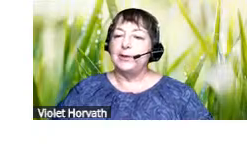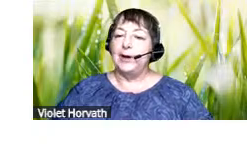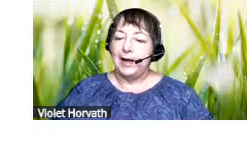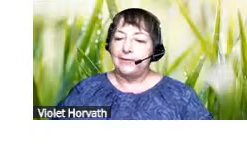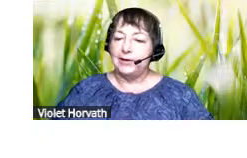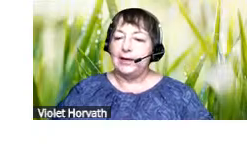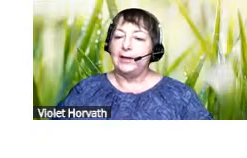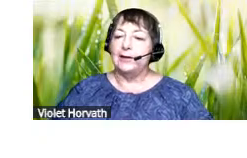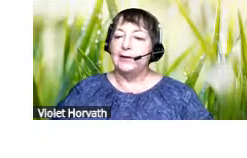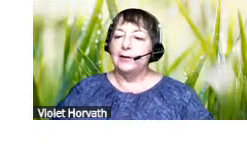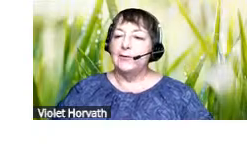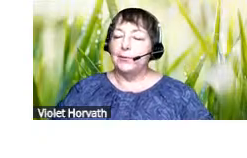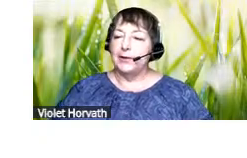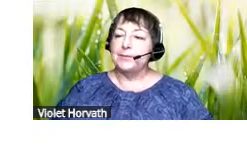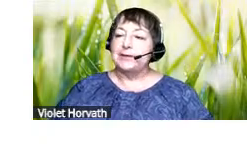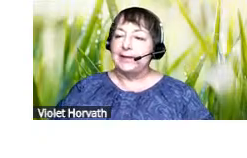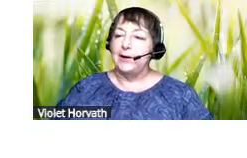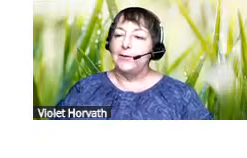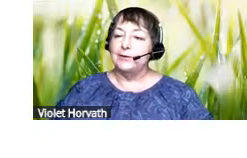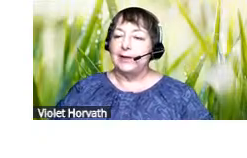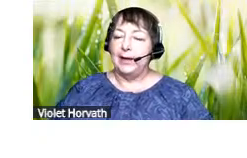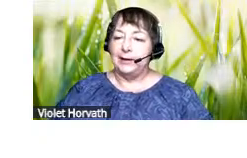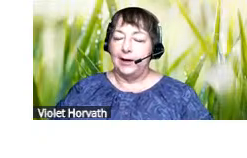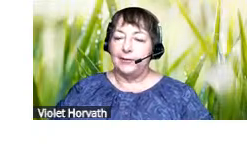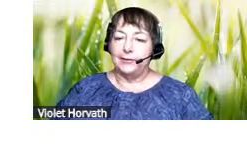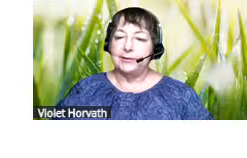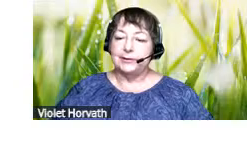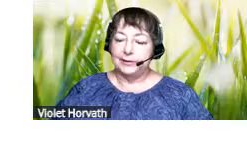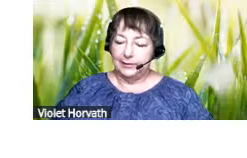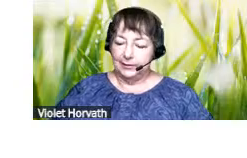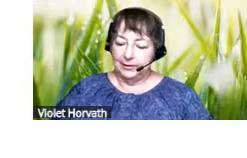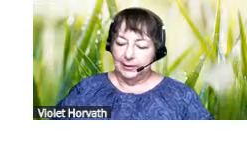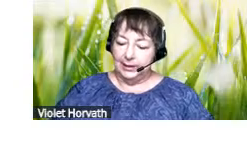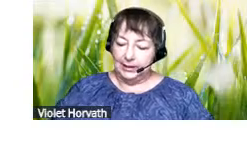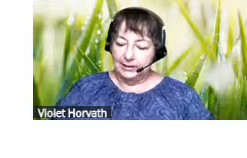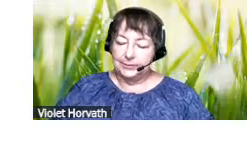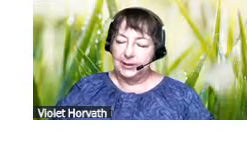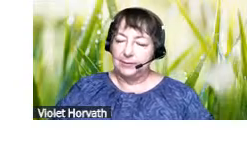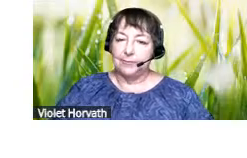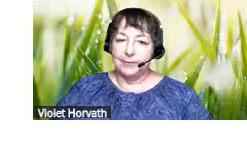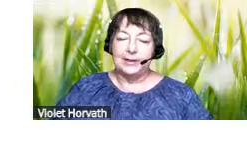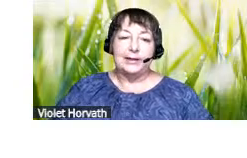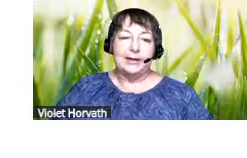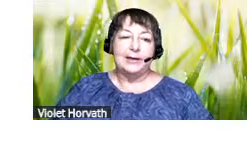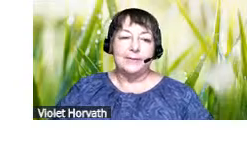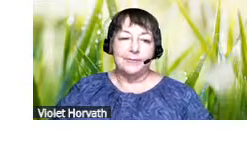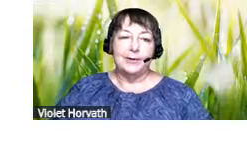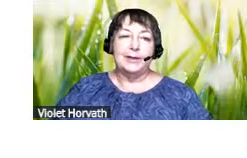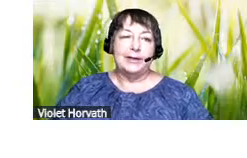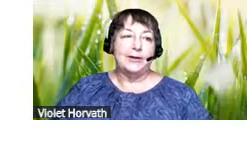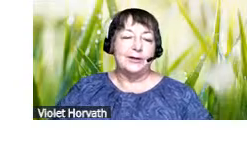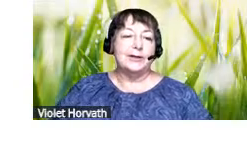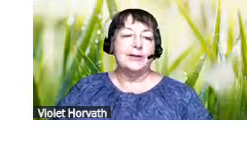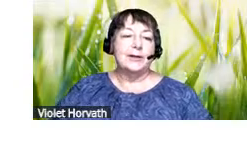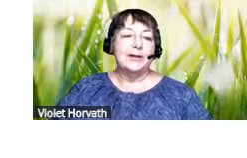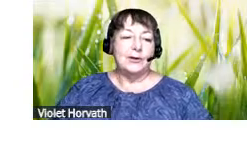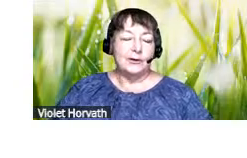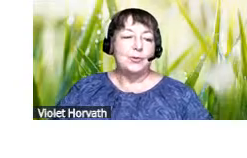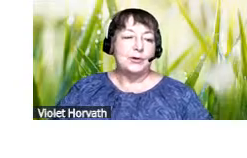themselves when they're advocating for themselves and others. It has been really, really a